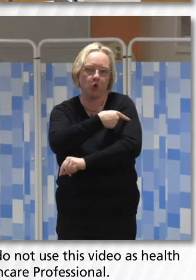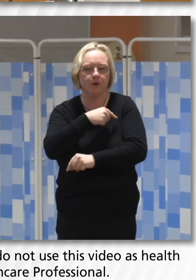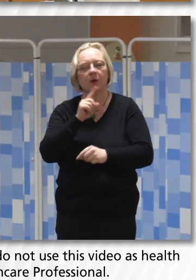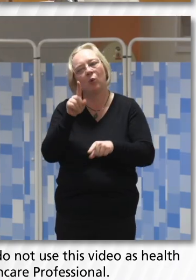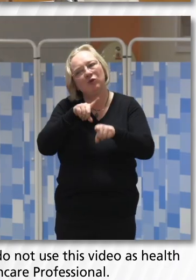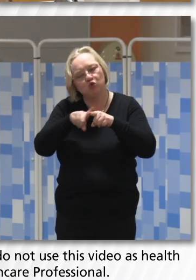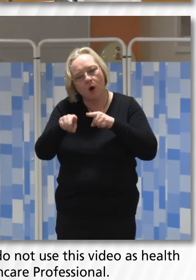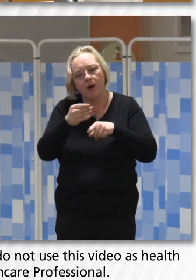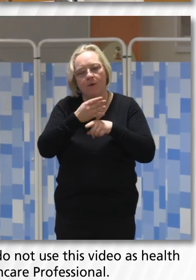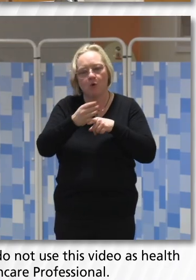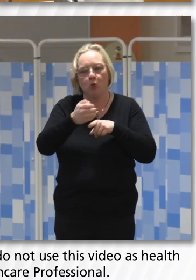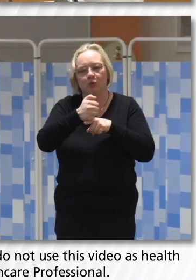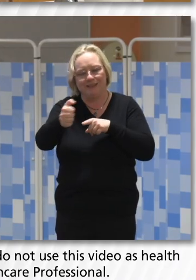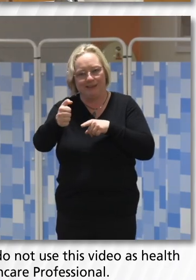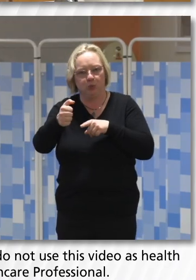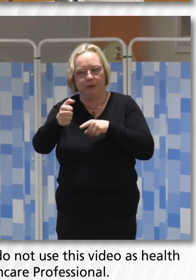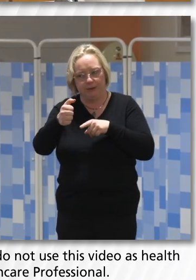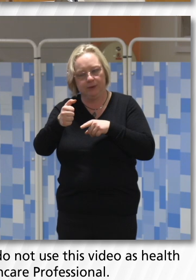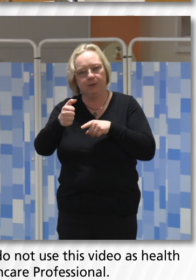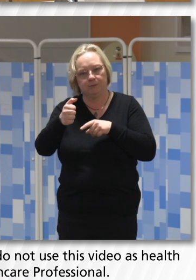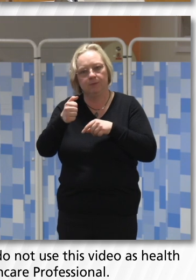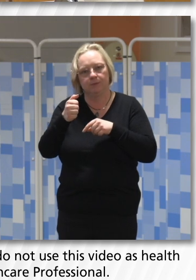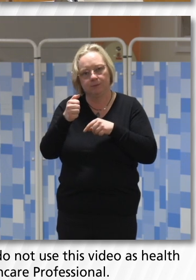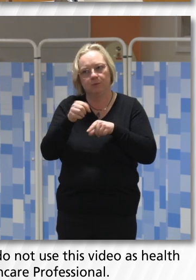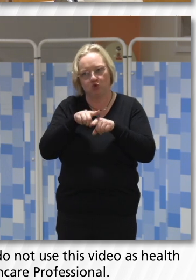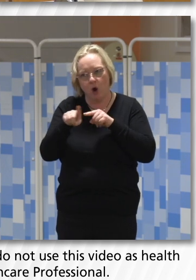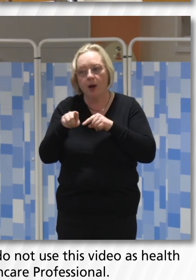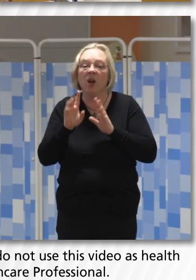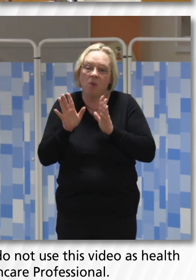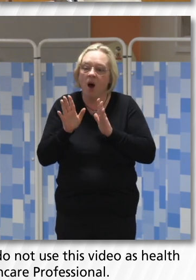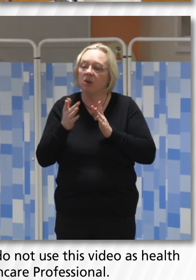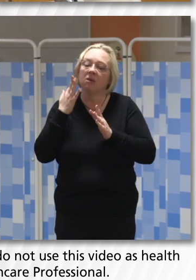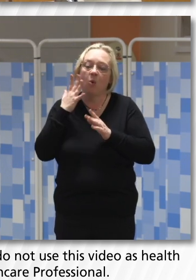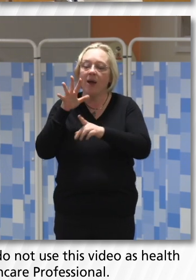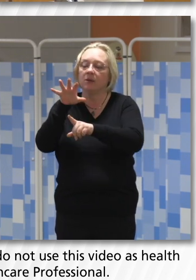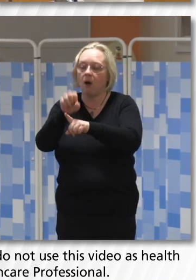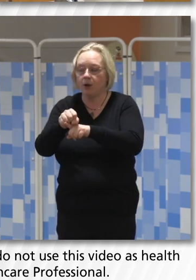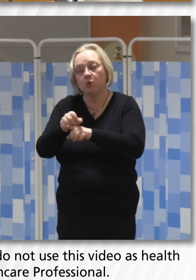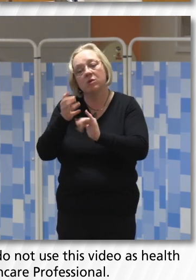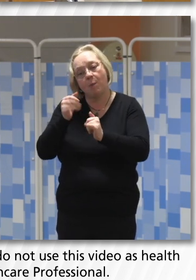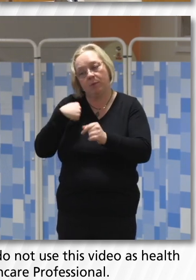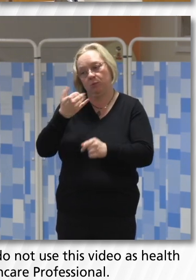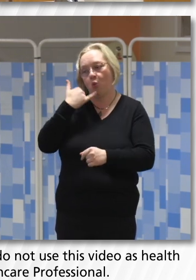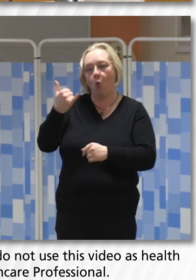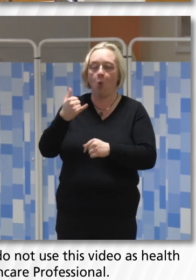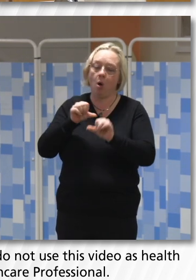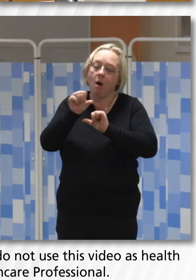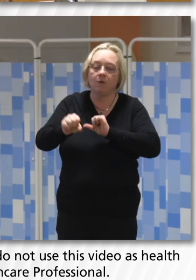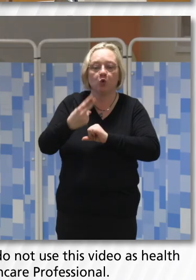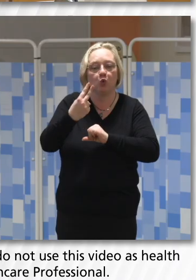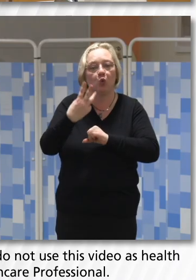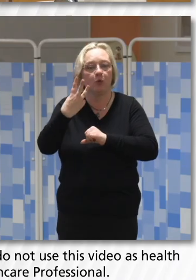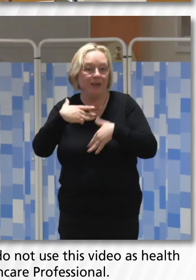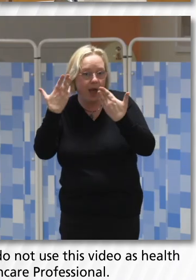I have been known to call patients to call me 2 or 3 days after they've been diagnosed. So how are